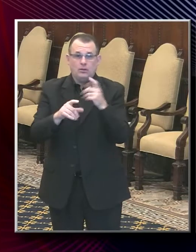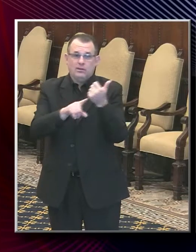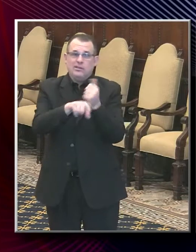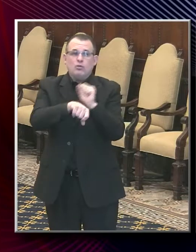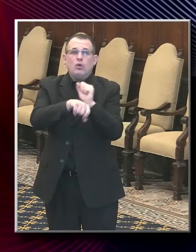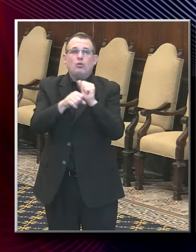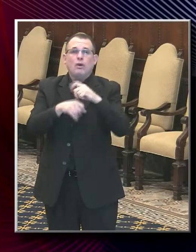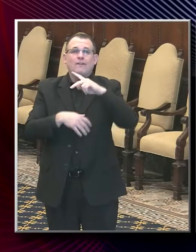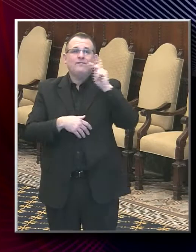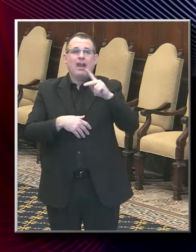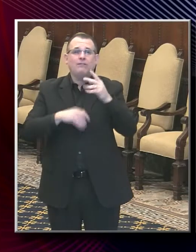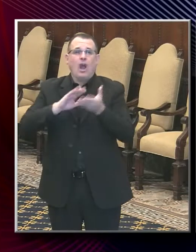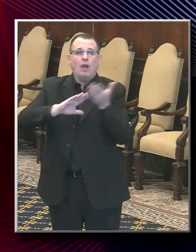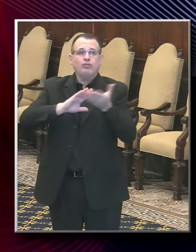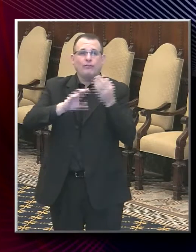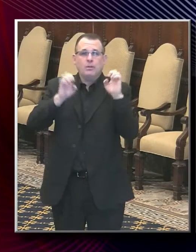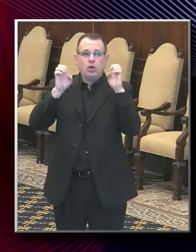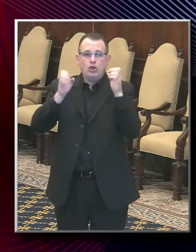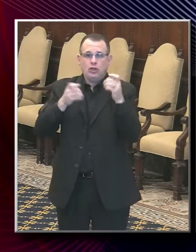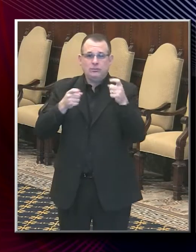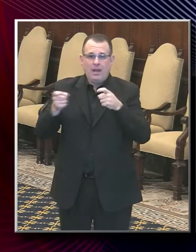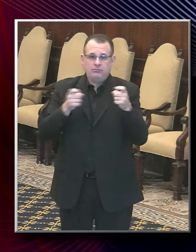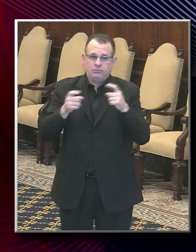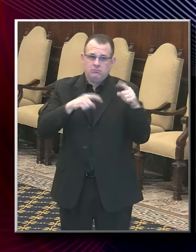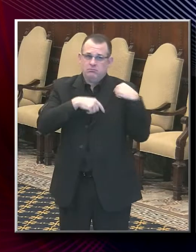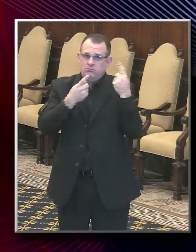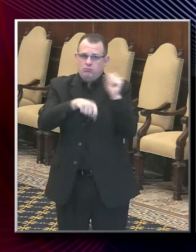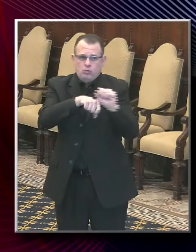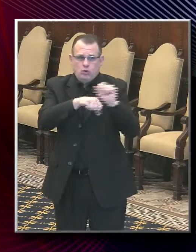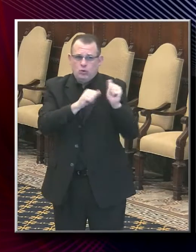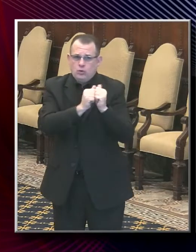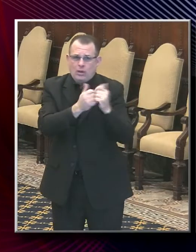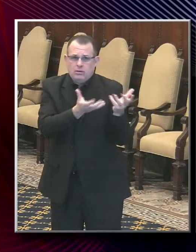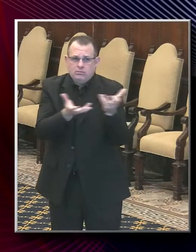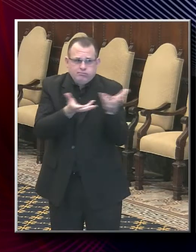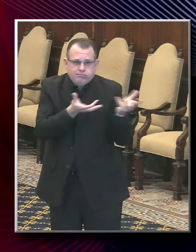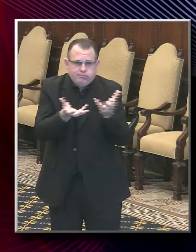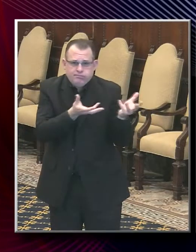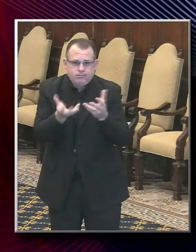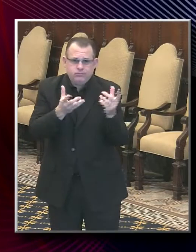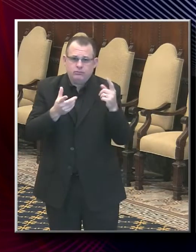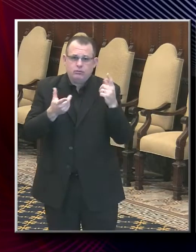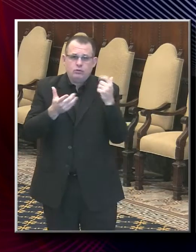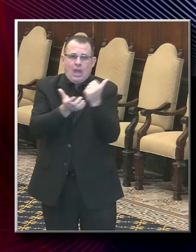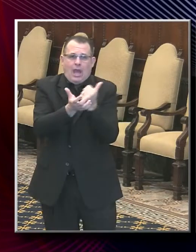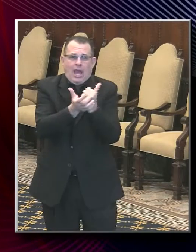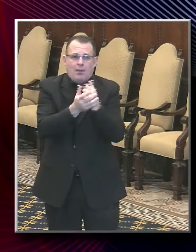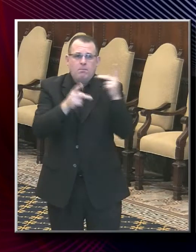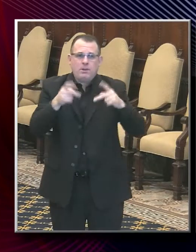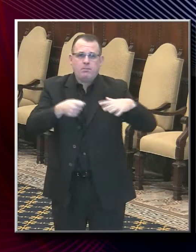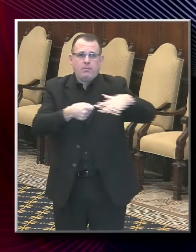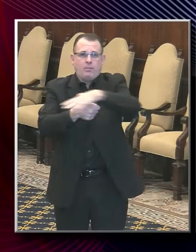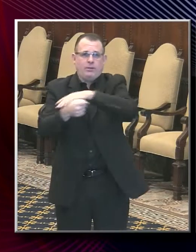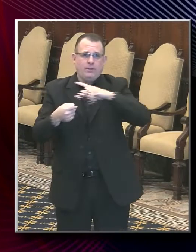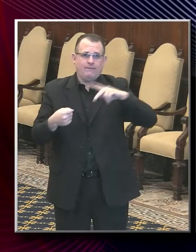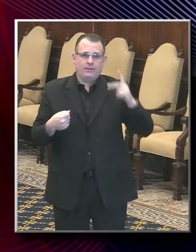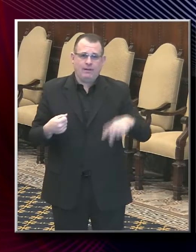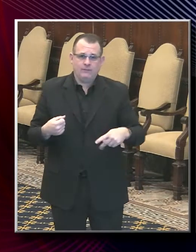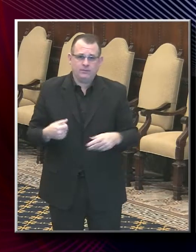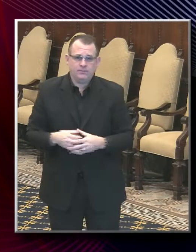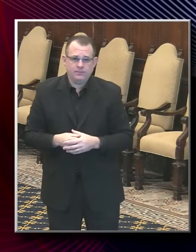this past week to help feed our most vulnerable populations. On Monday, the Pennsylvania Task Force Support delivered